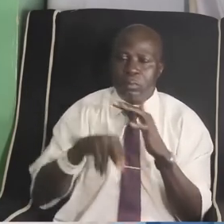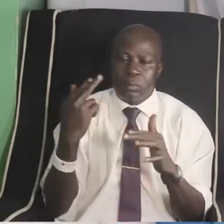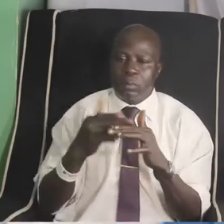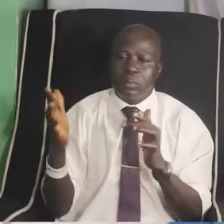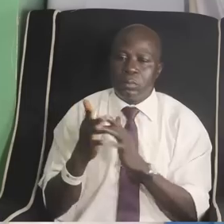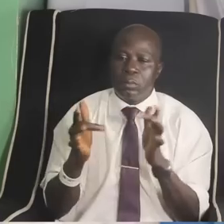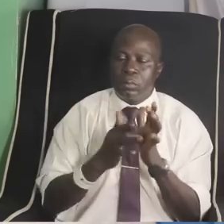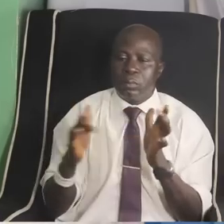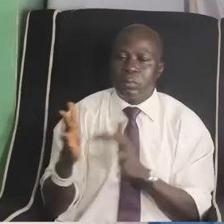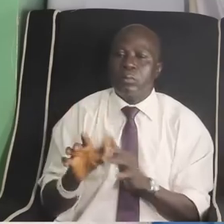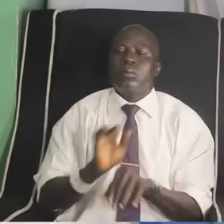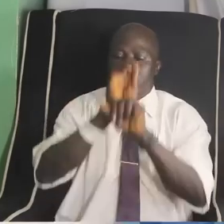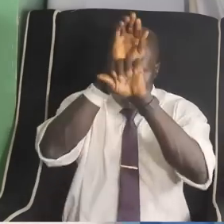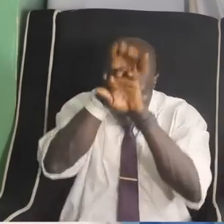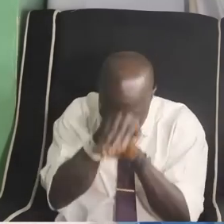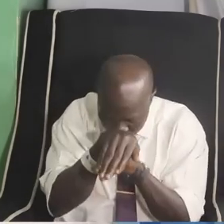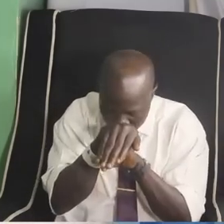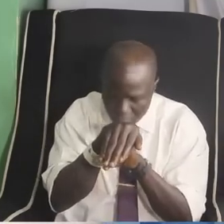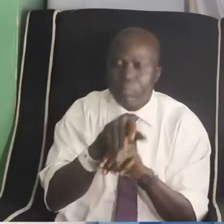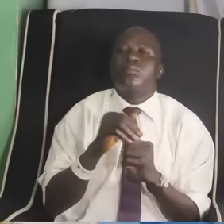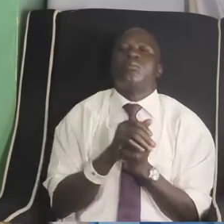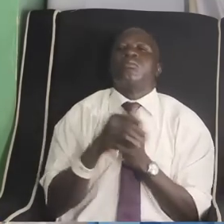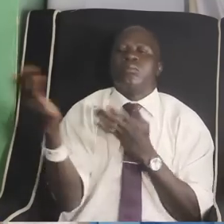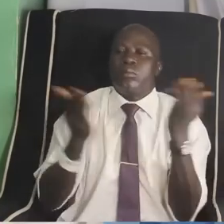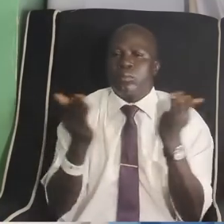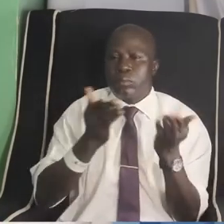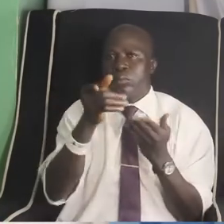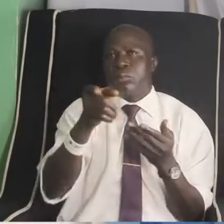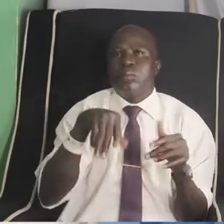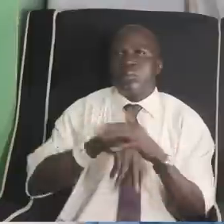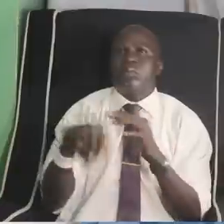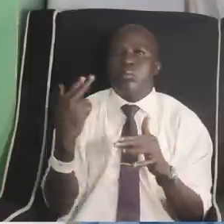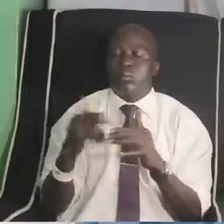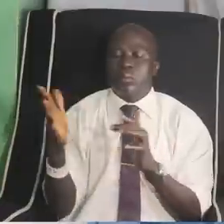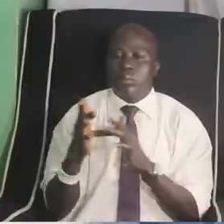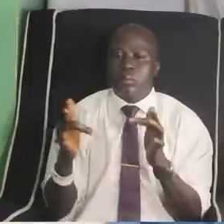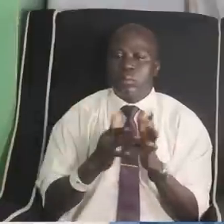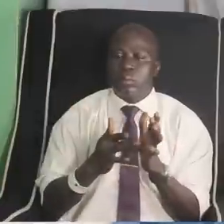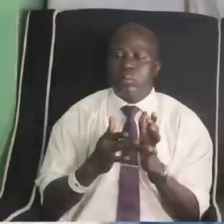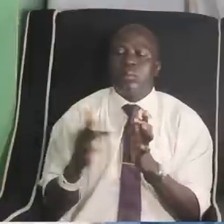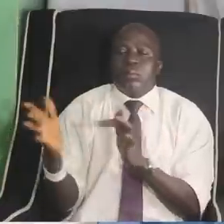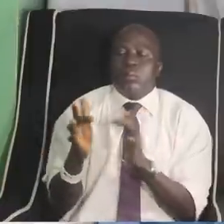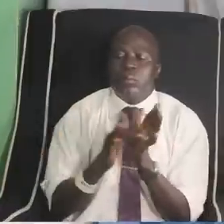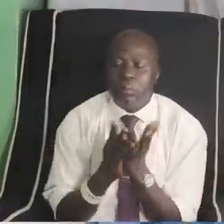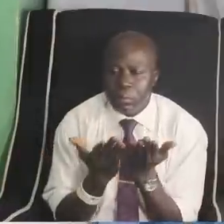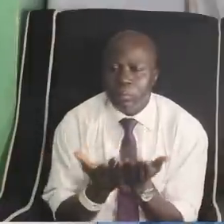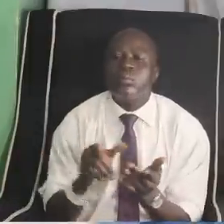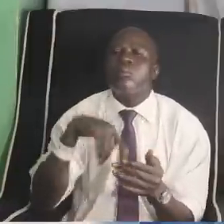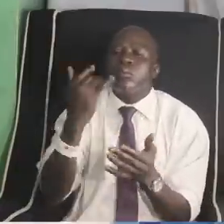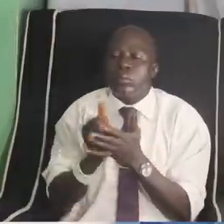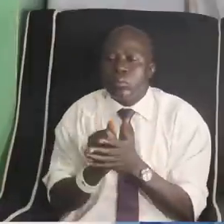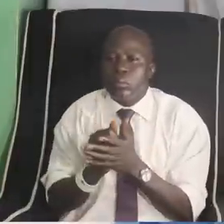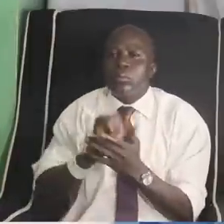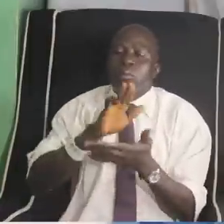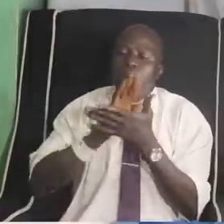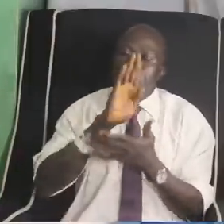name of Jesus. Mama, tell me before. Amen. We will serve you. In La Buena, yapa. In the name of Jesus. Bi pe ni wipe the Bible says oni yo si